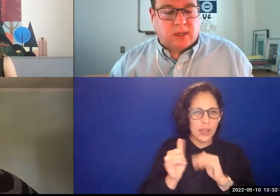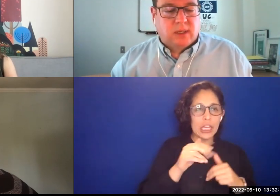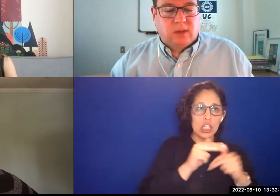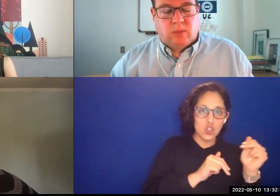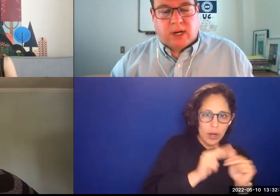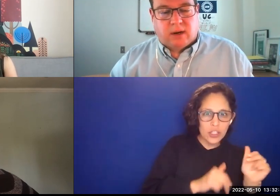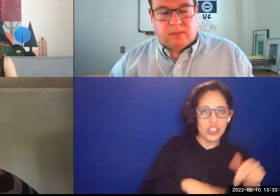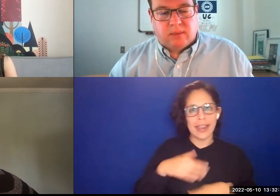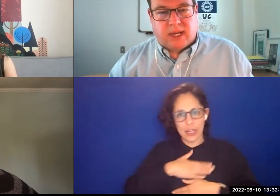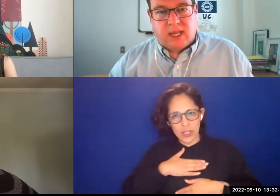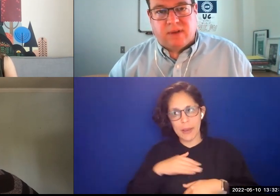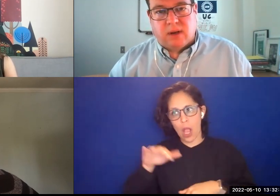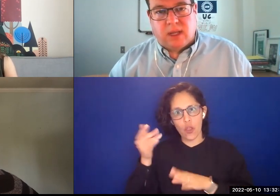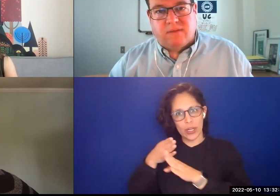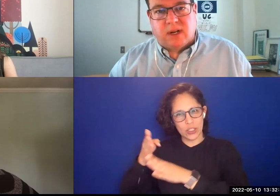industries